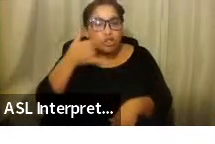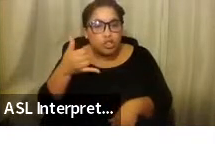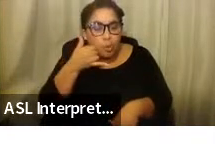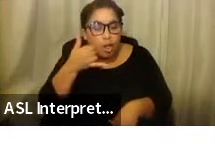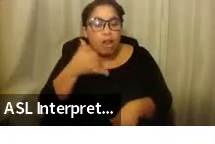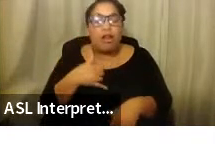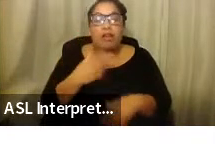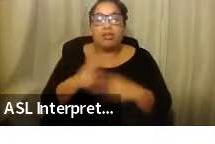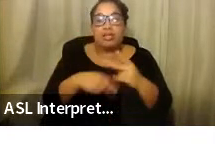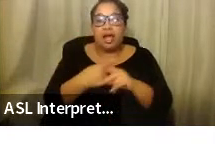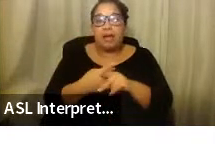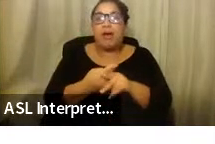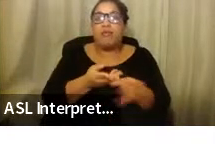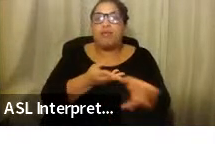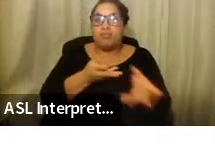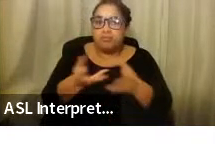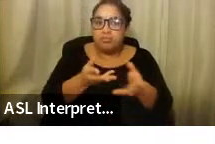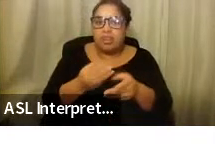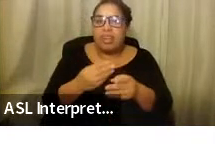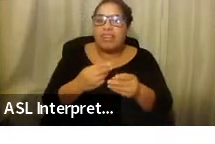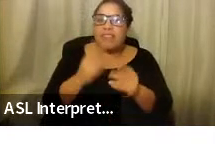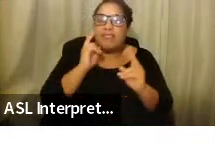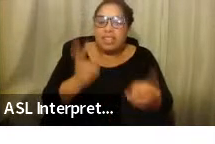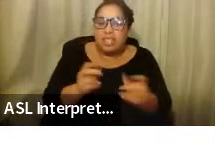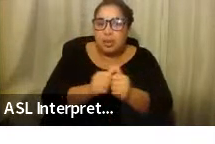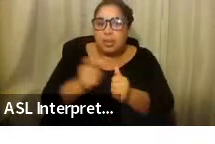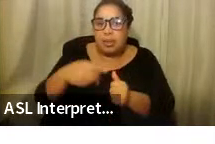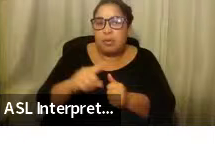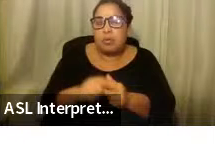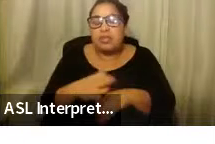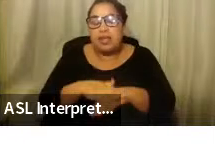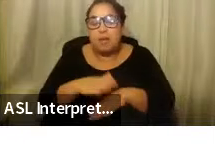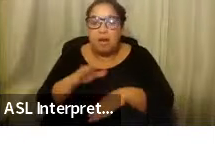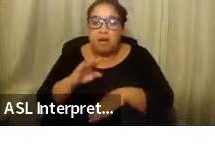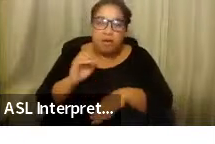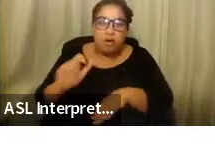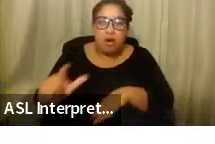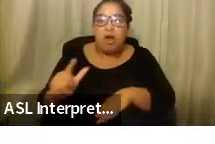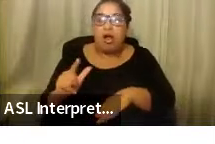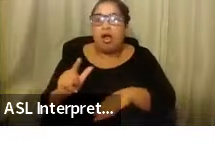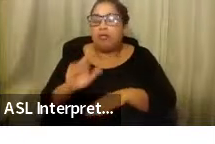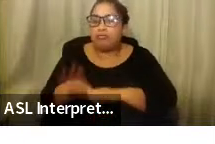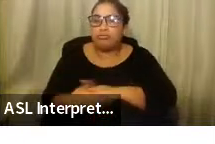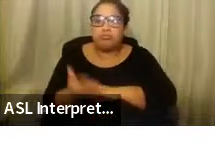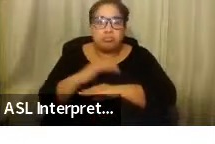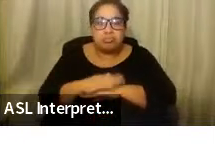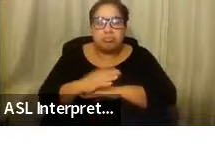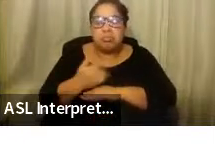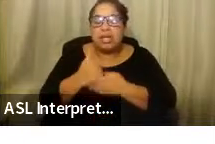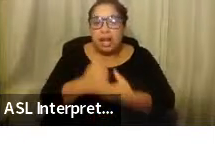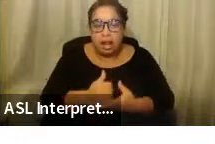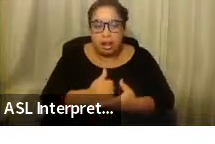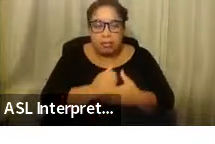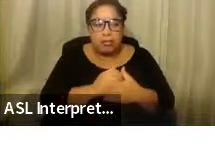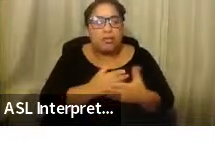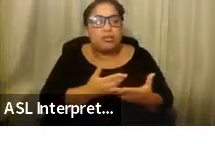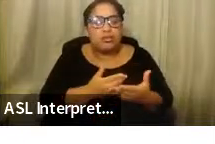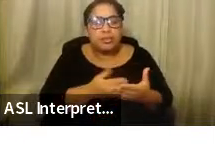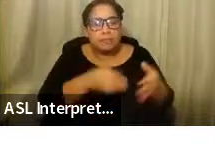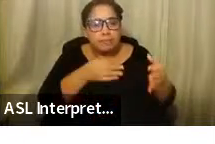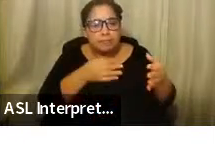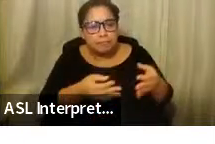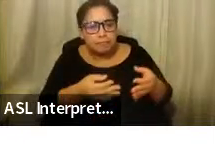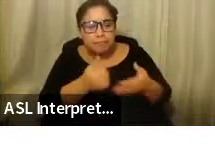on call just for some of these issues, and they can talk to the patient, give them some reassurance, and help them get a prescription for